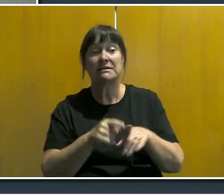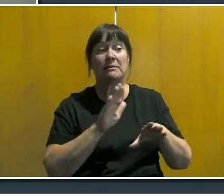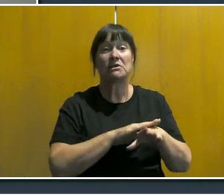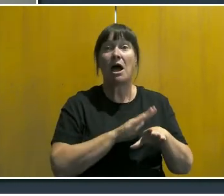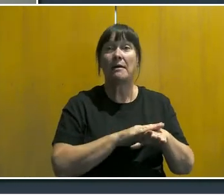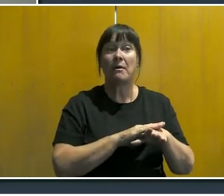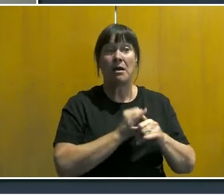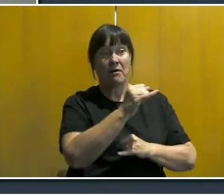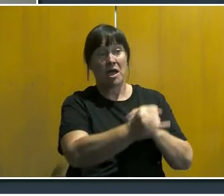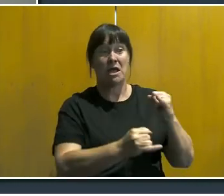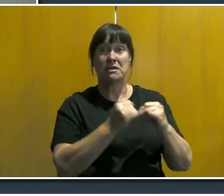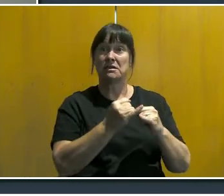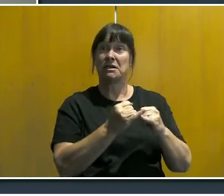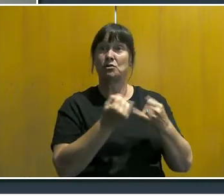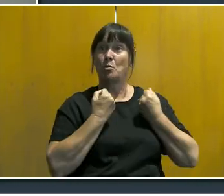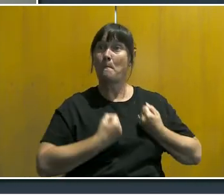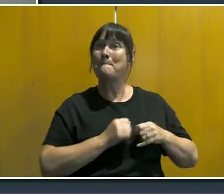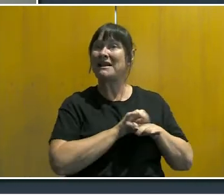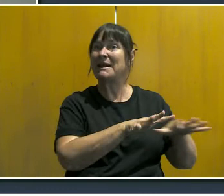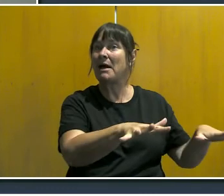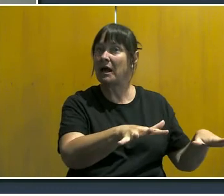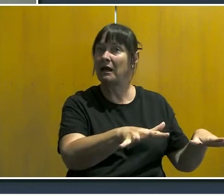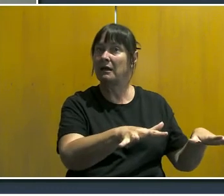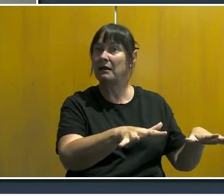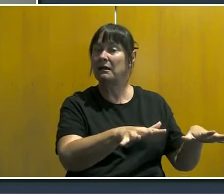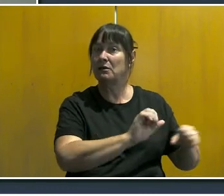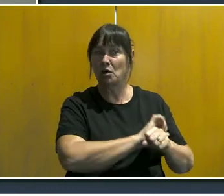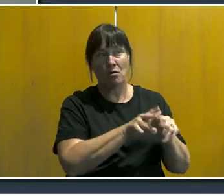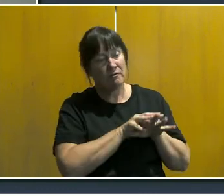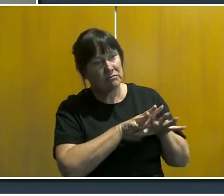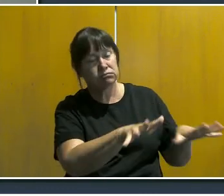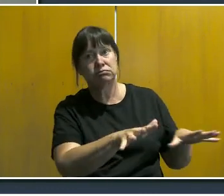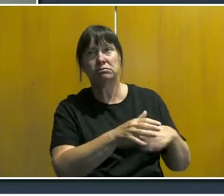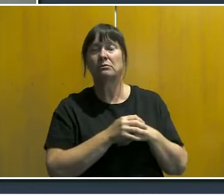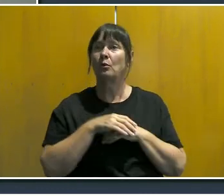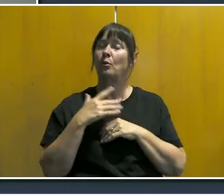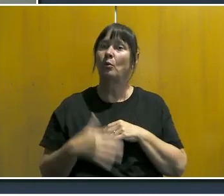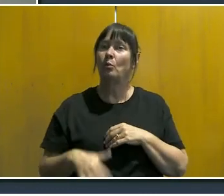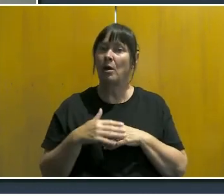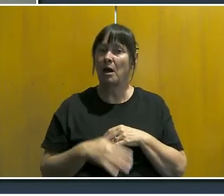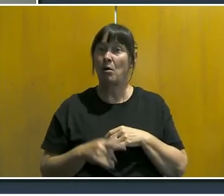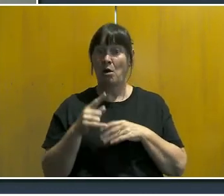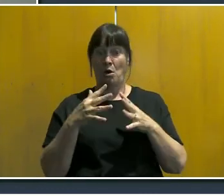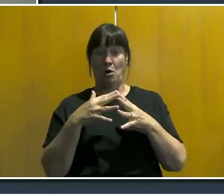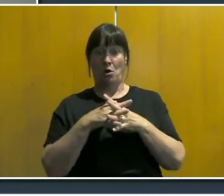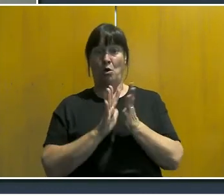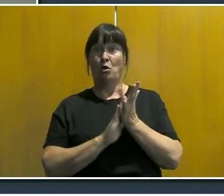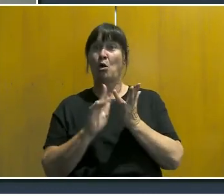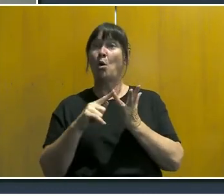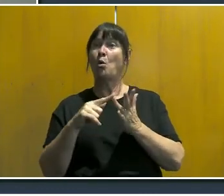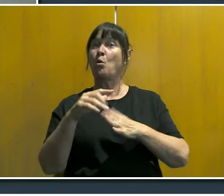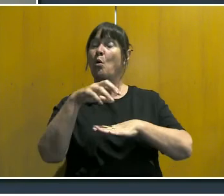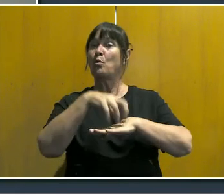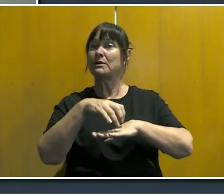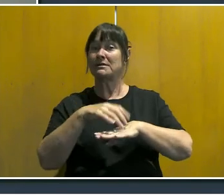international pandemic, and if anybody thinks that it's behind us, think again. The WHO has said we've got 7.5